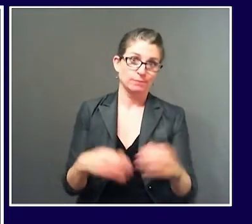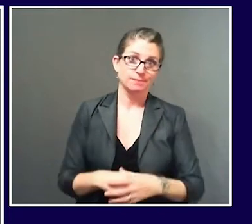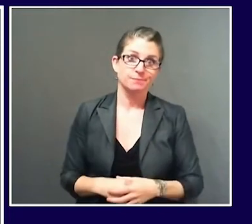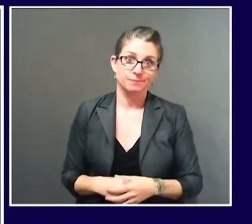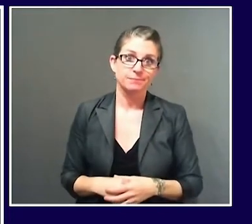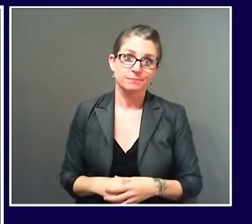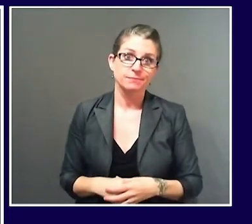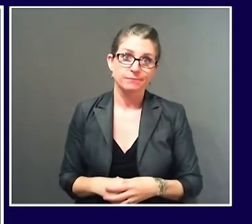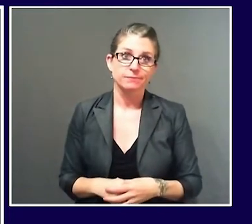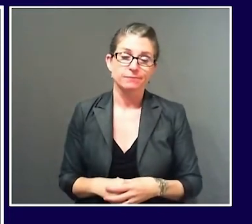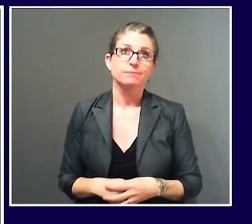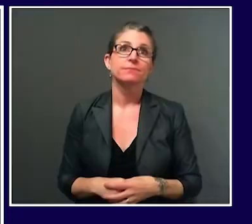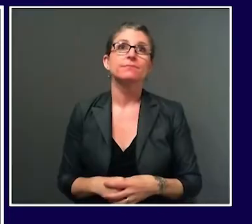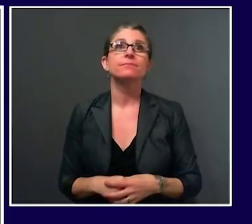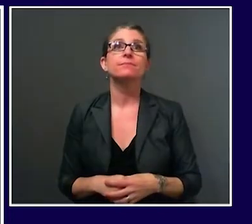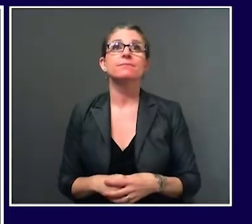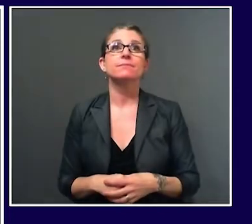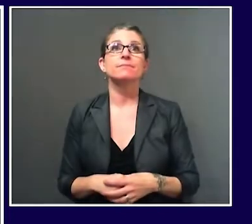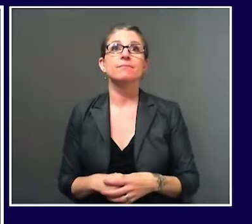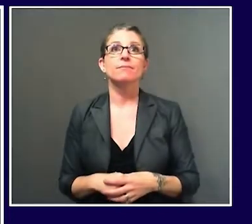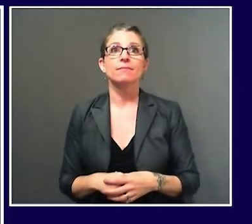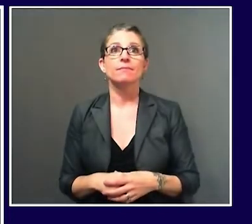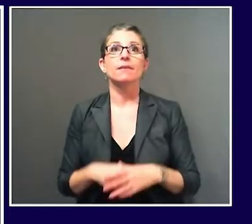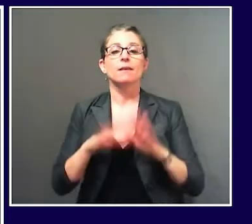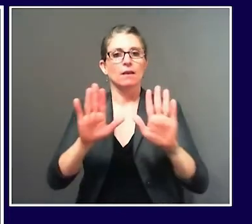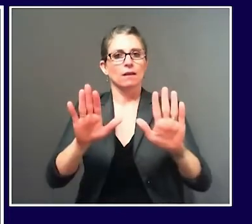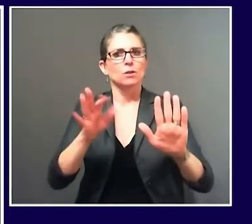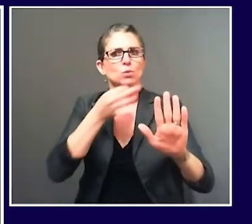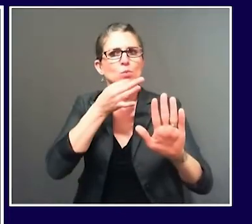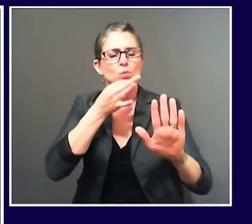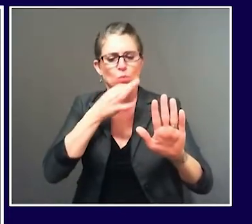Before we turn to questions,